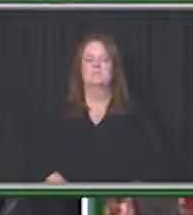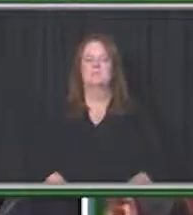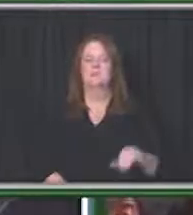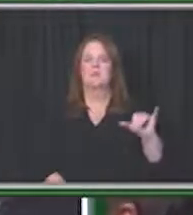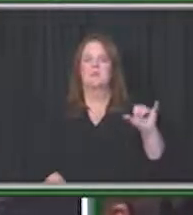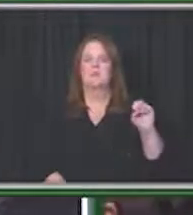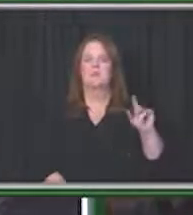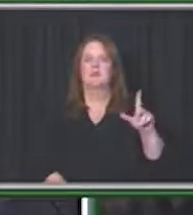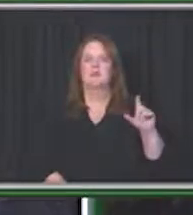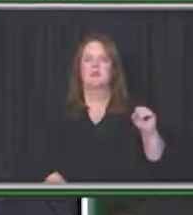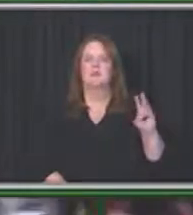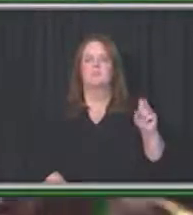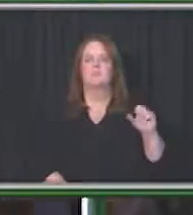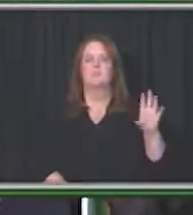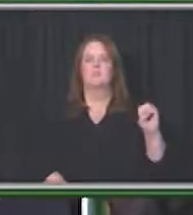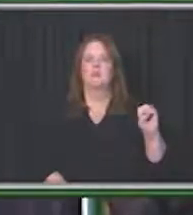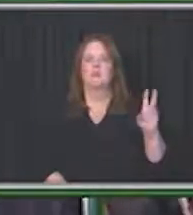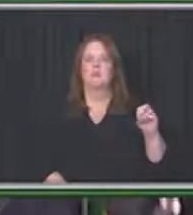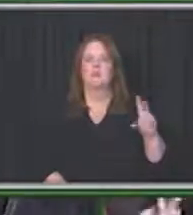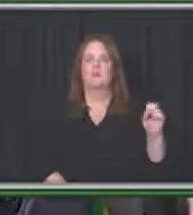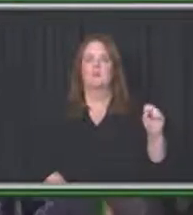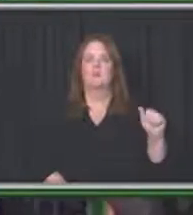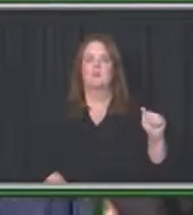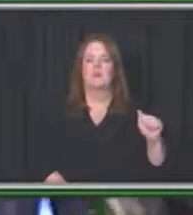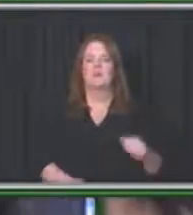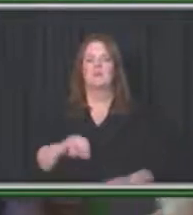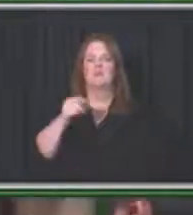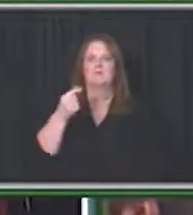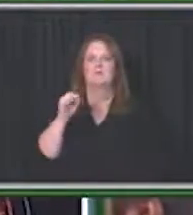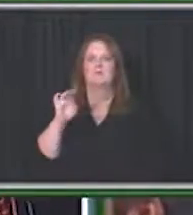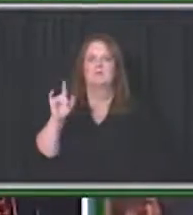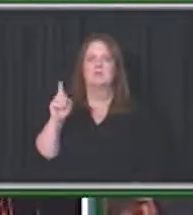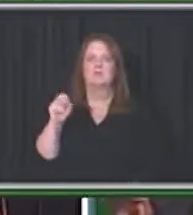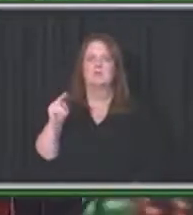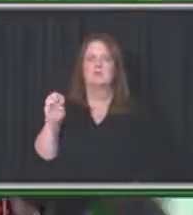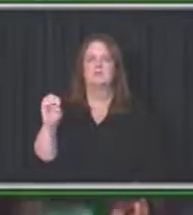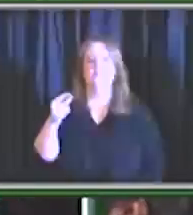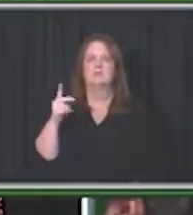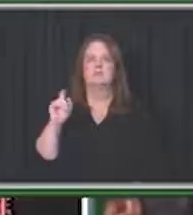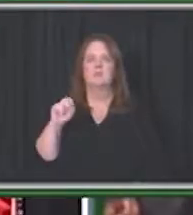Yaneli Maria Hinojosa. Geraldine Gutierrez.